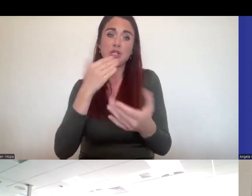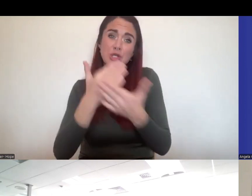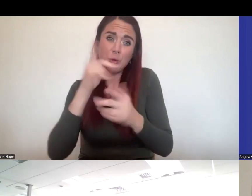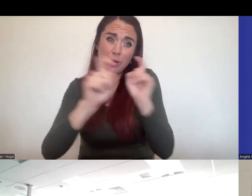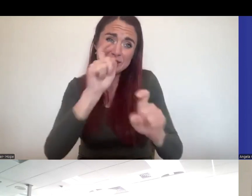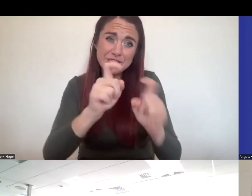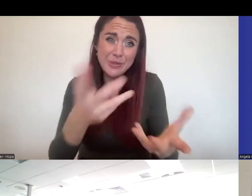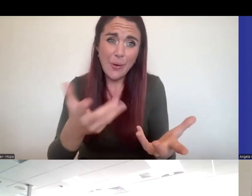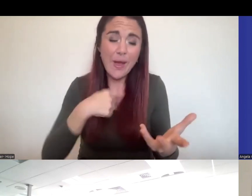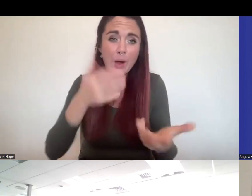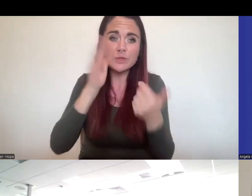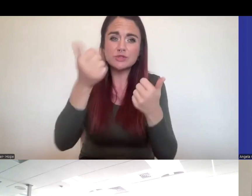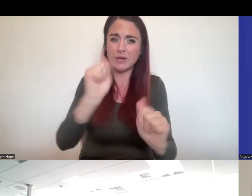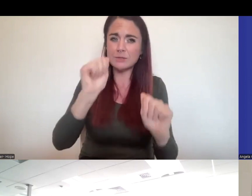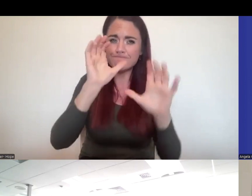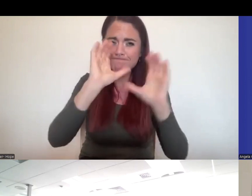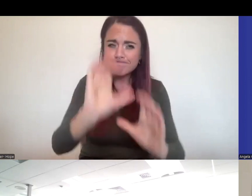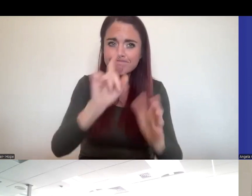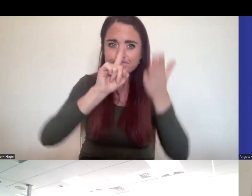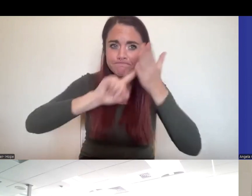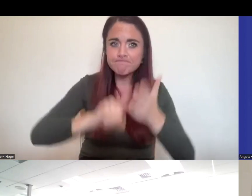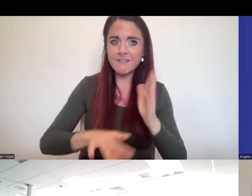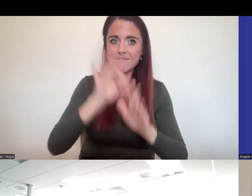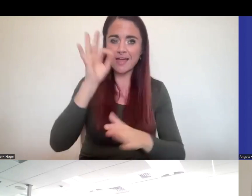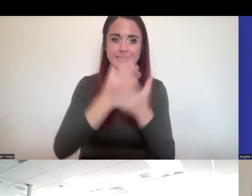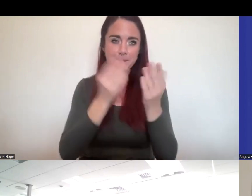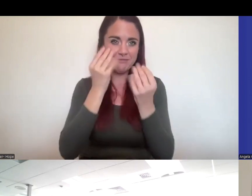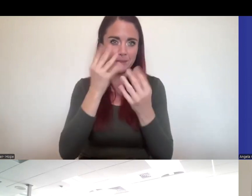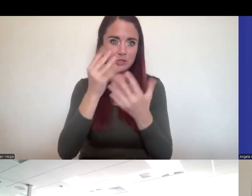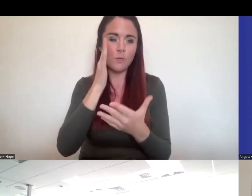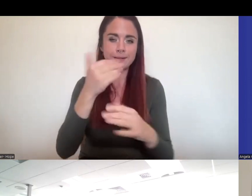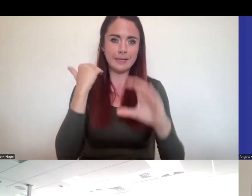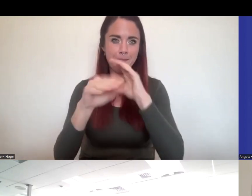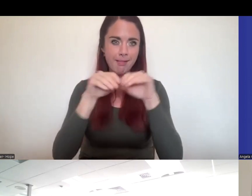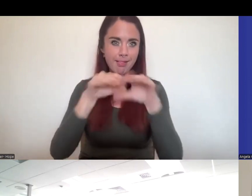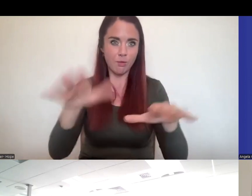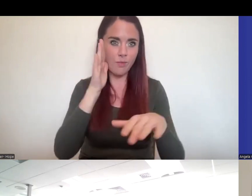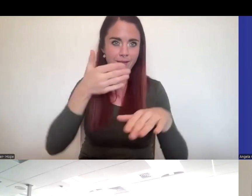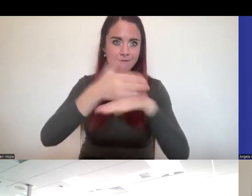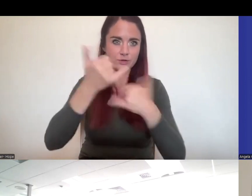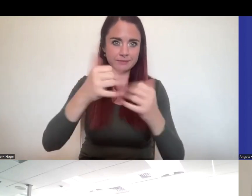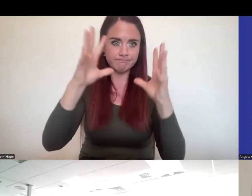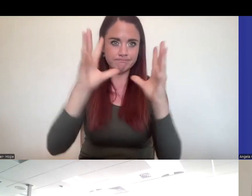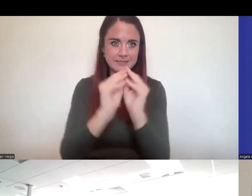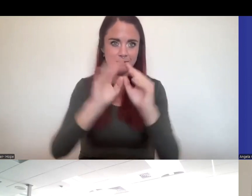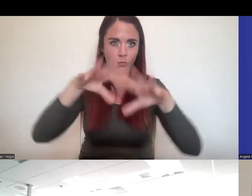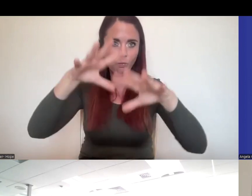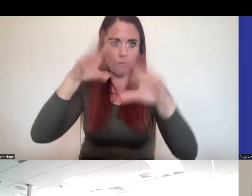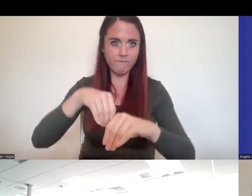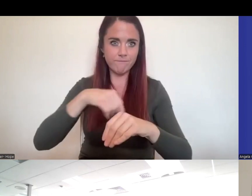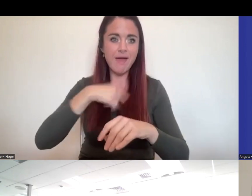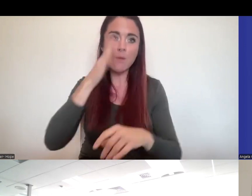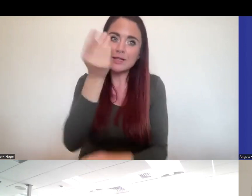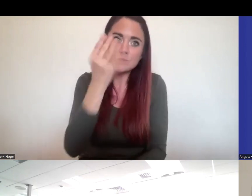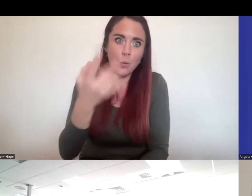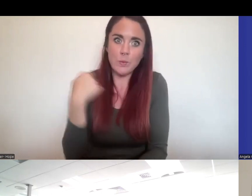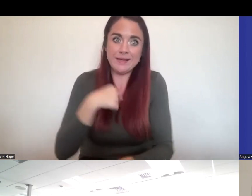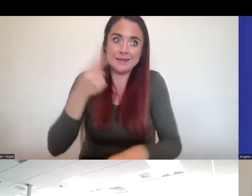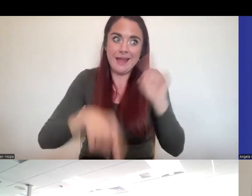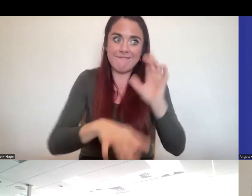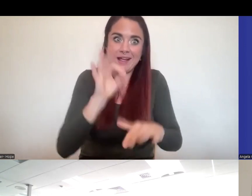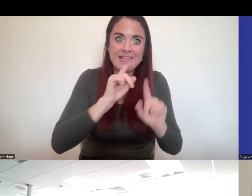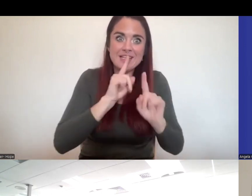So I'll see if I can find some information and include it in the follow-up email. Otherwise, I will let you know we can't find that